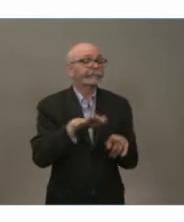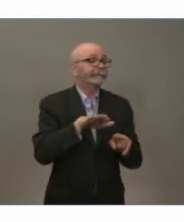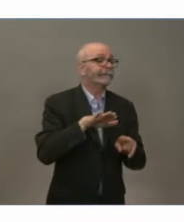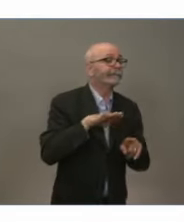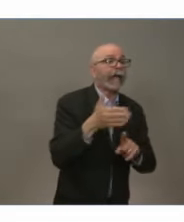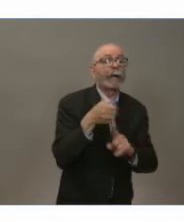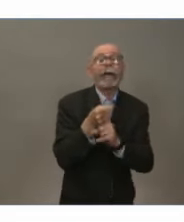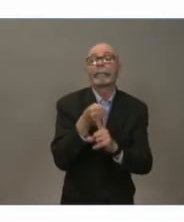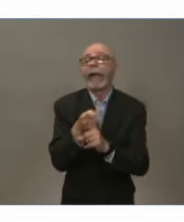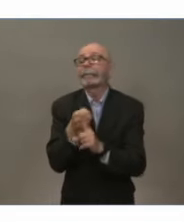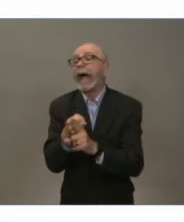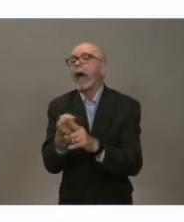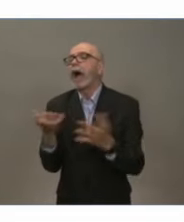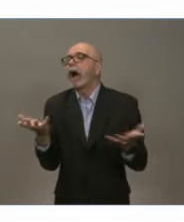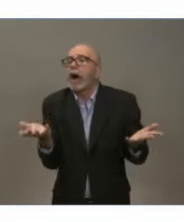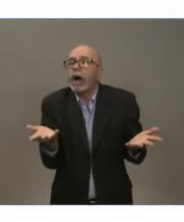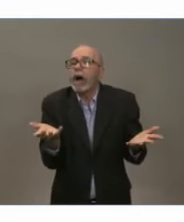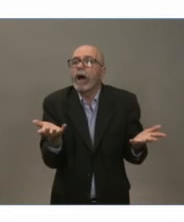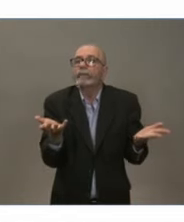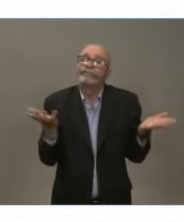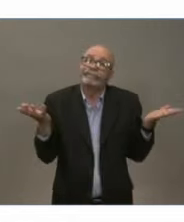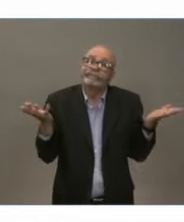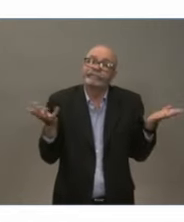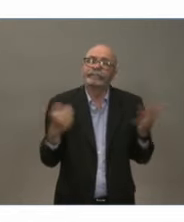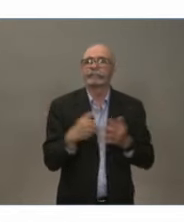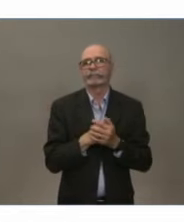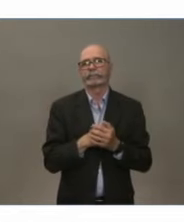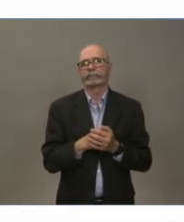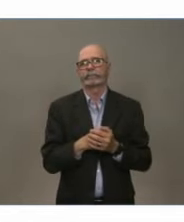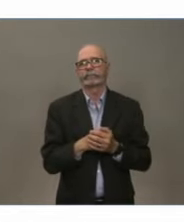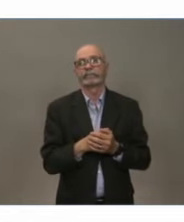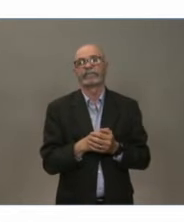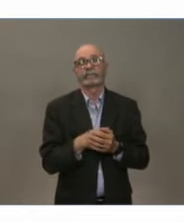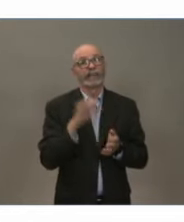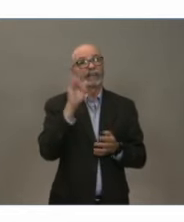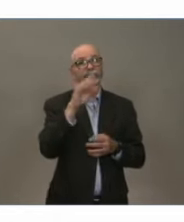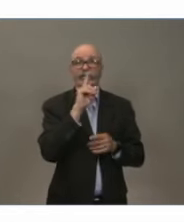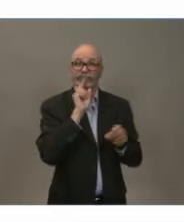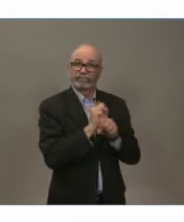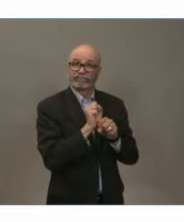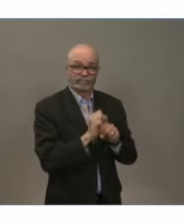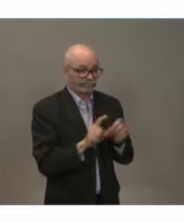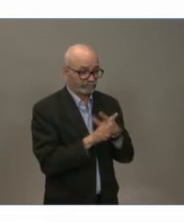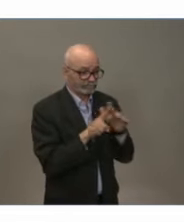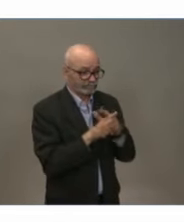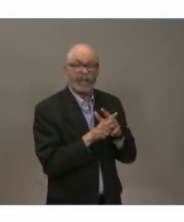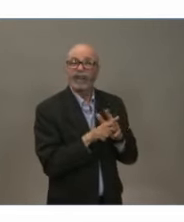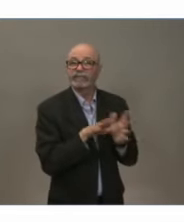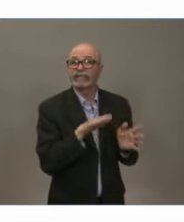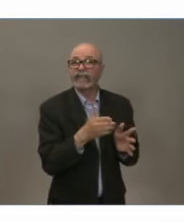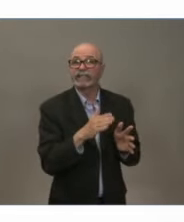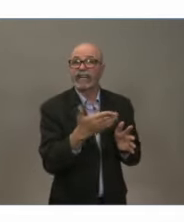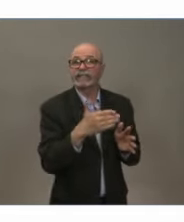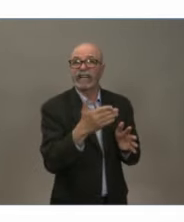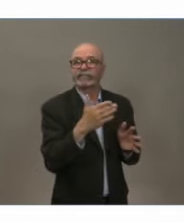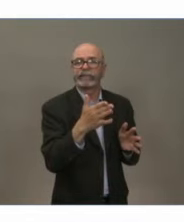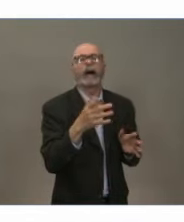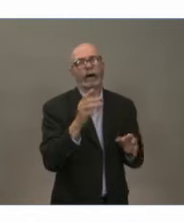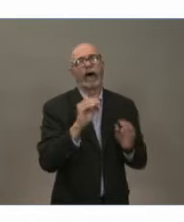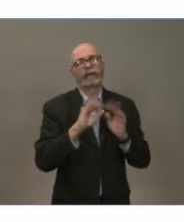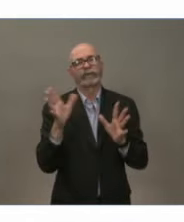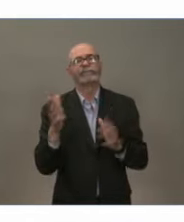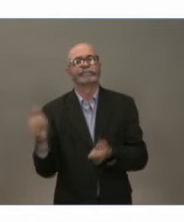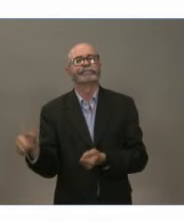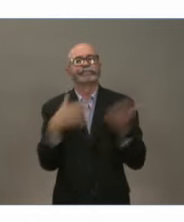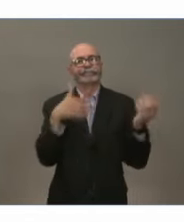certainly, it will be the same. The more cases we get, the more hospitalizations we're going to get, we're likely to have more deaths. But there's a number of other factors that go